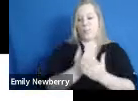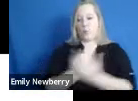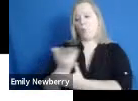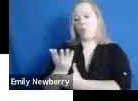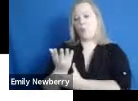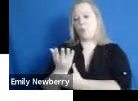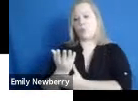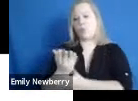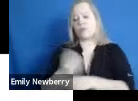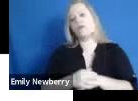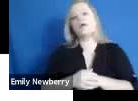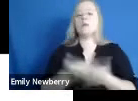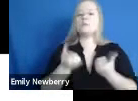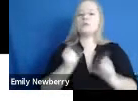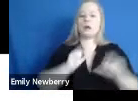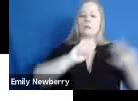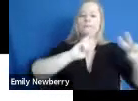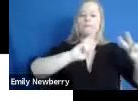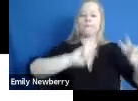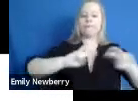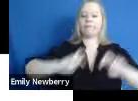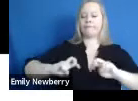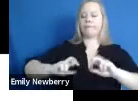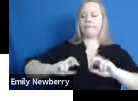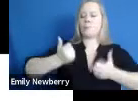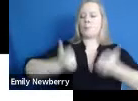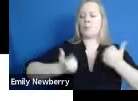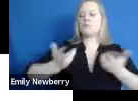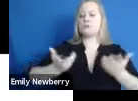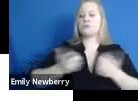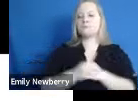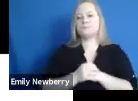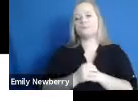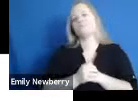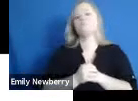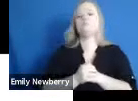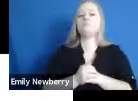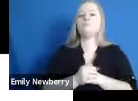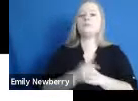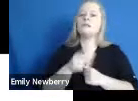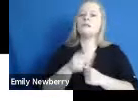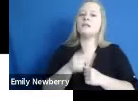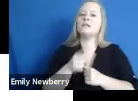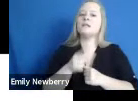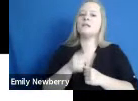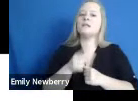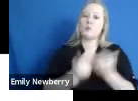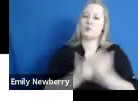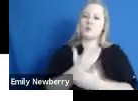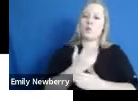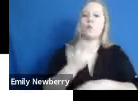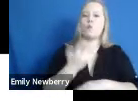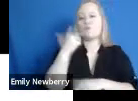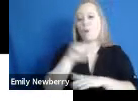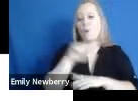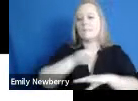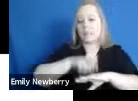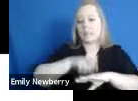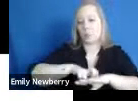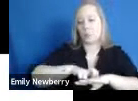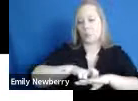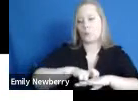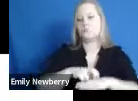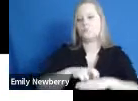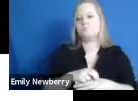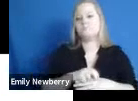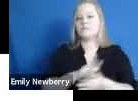to evaluate those criteria. This is a really fine potato growing region, and so it's a nice